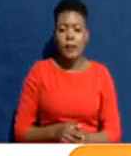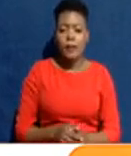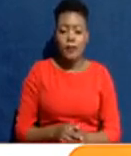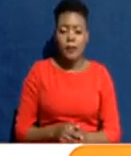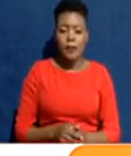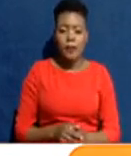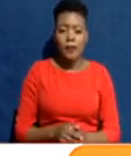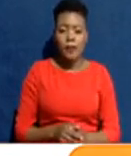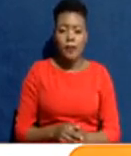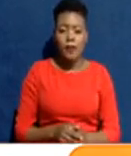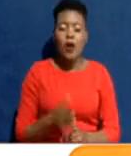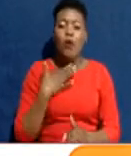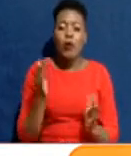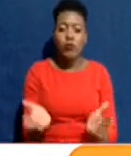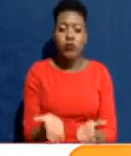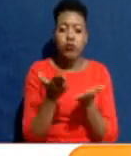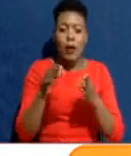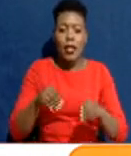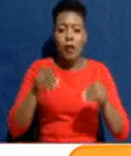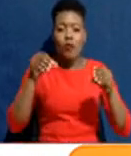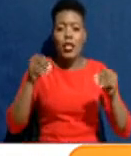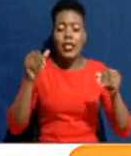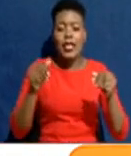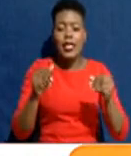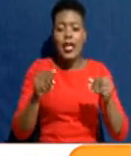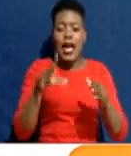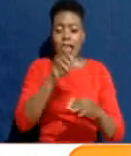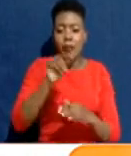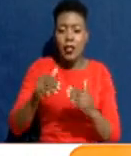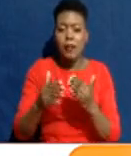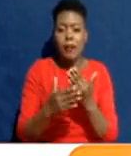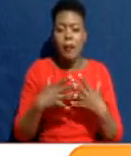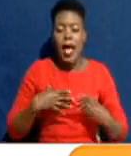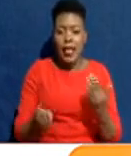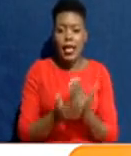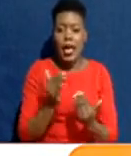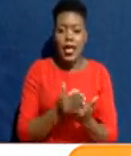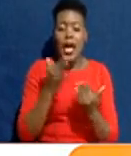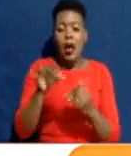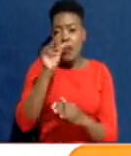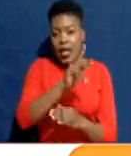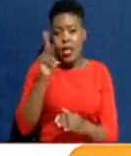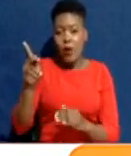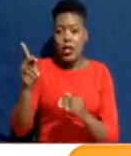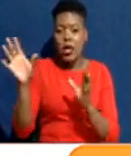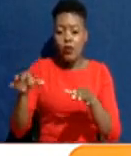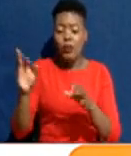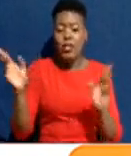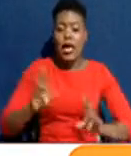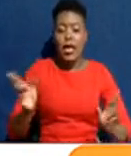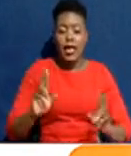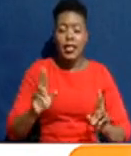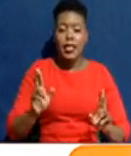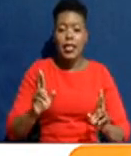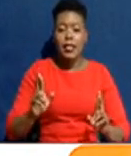enhancing the quality and affordable health care. Mr. Speaker, the Kenya Kwanza administration is committed and determined